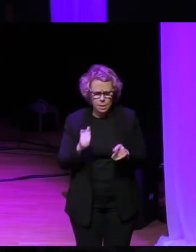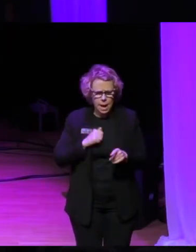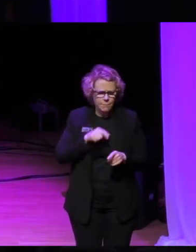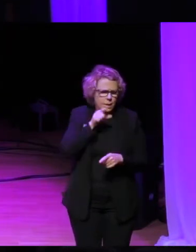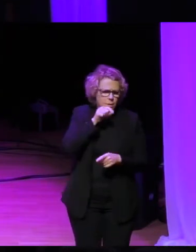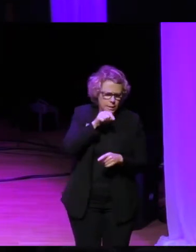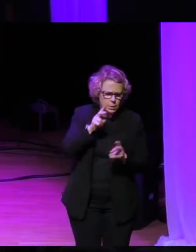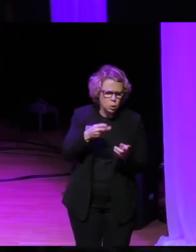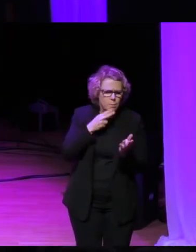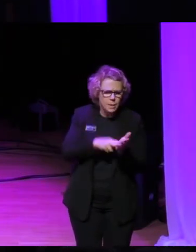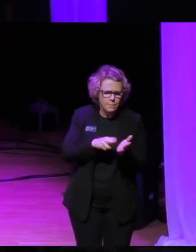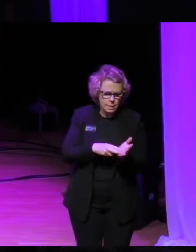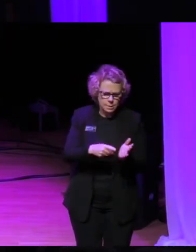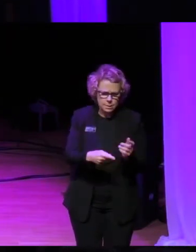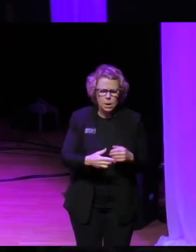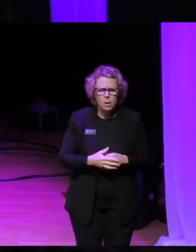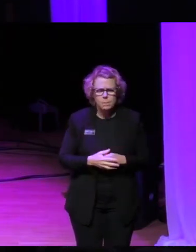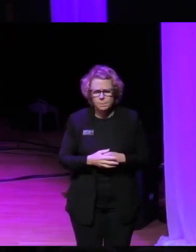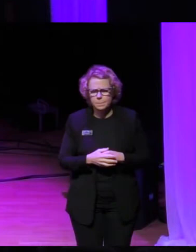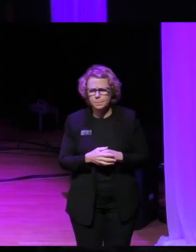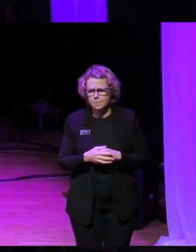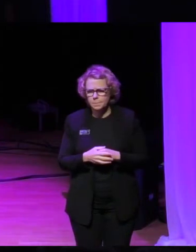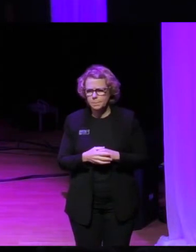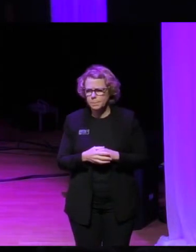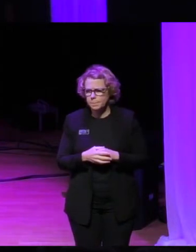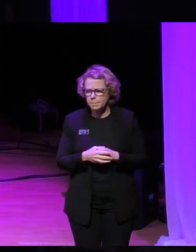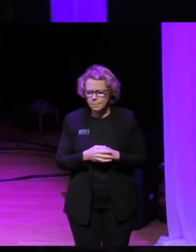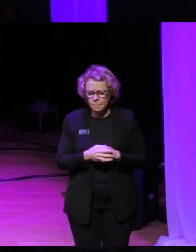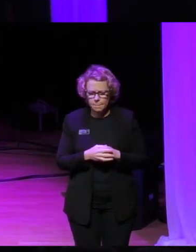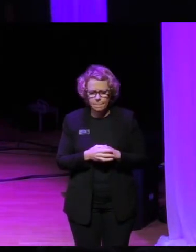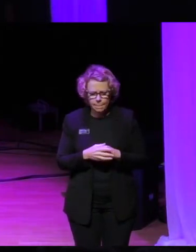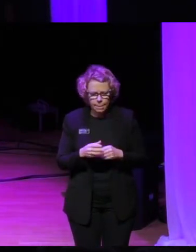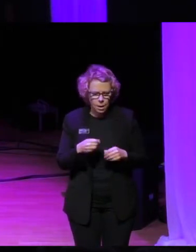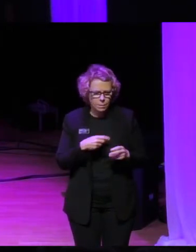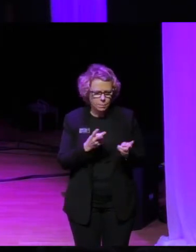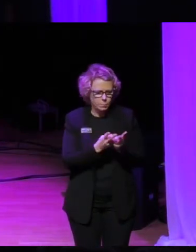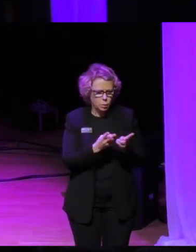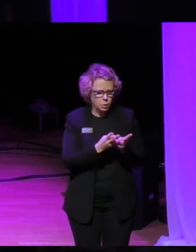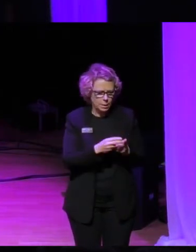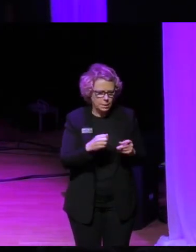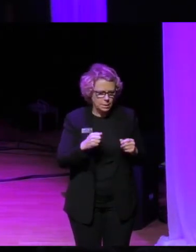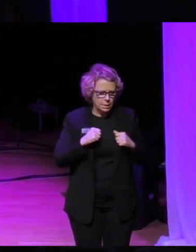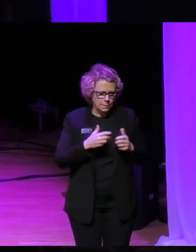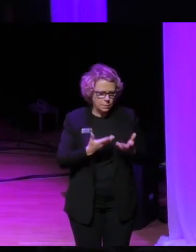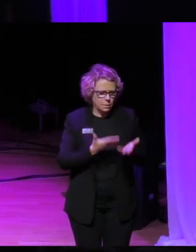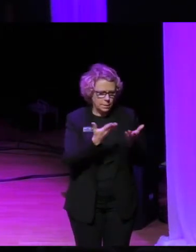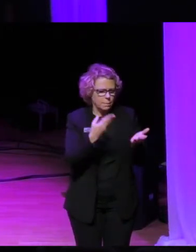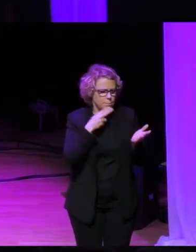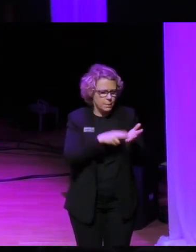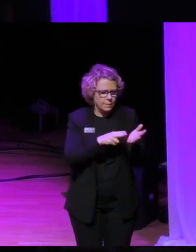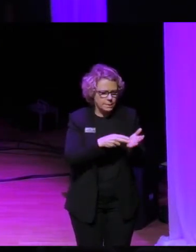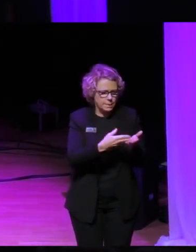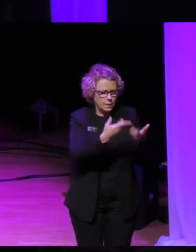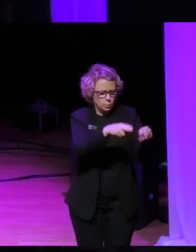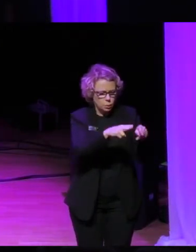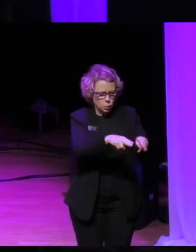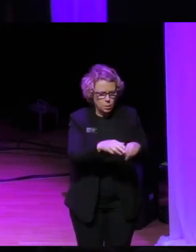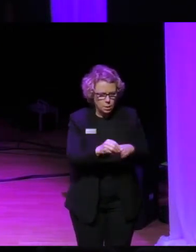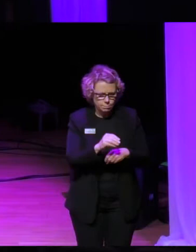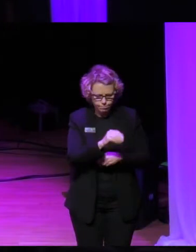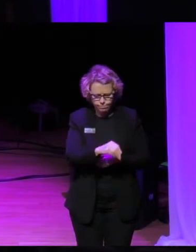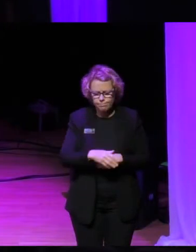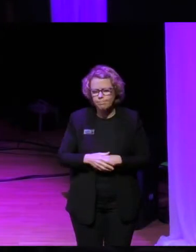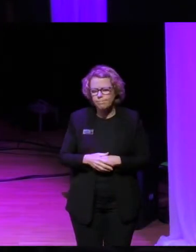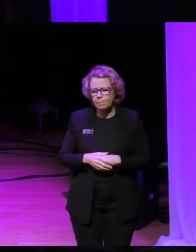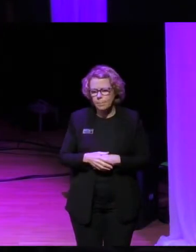I wanted to ask a little bit more about the Jane Doe case. If to put that in context, what in the